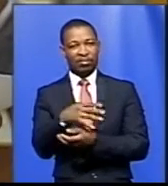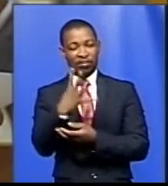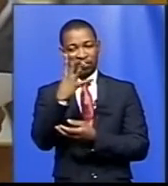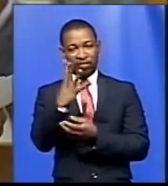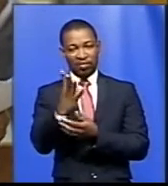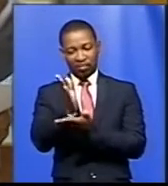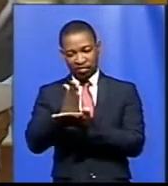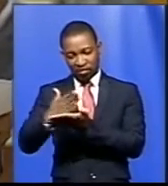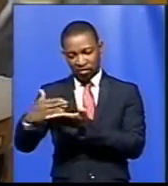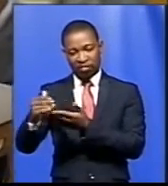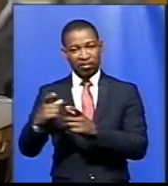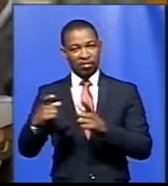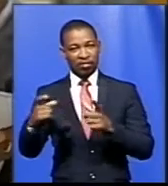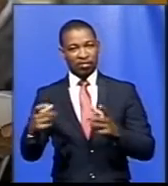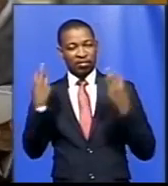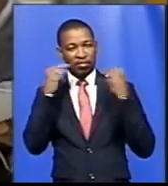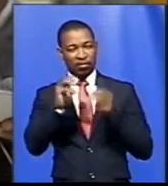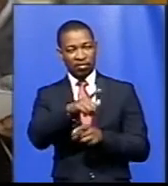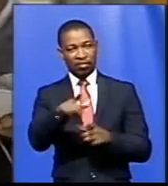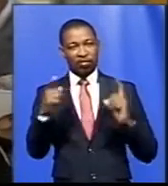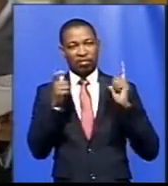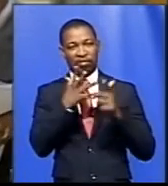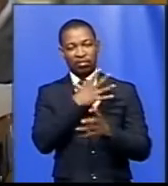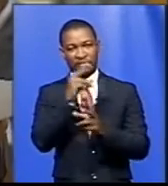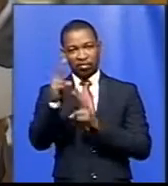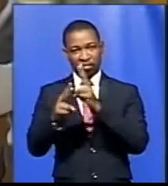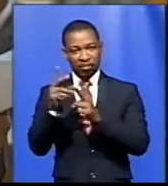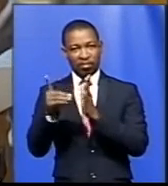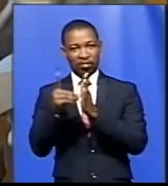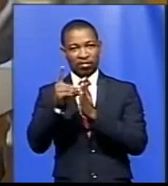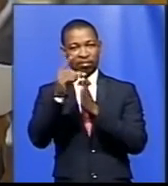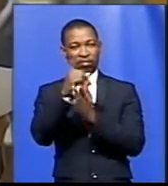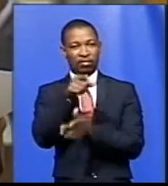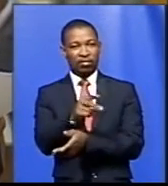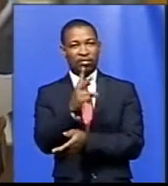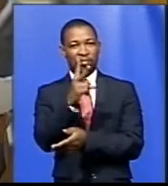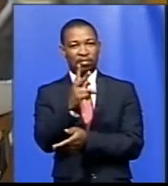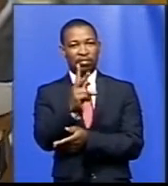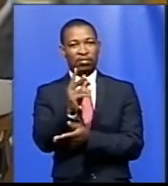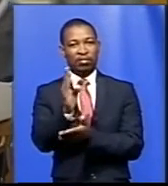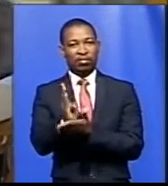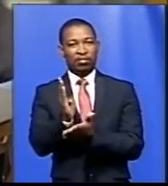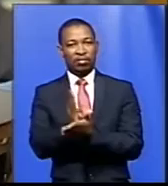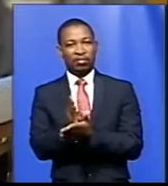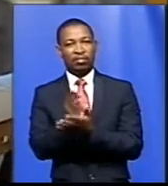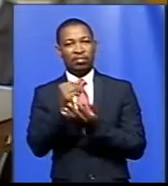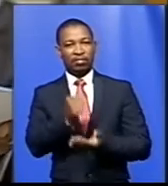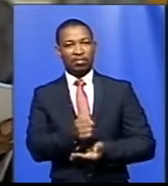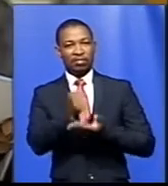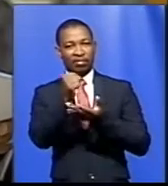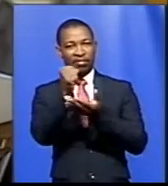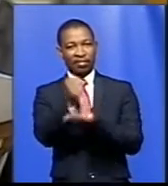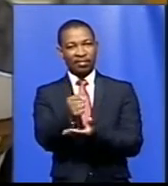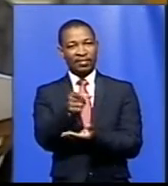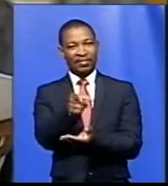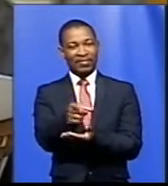largest share is proposed for the Minister of Local Government and Rural Development at 1.22 billion. The budget mainly caters for